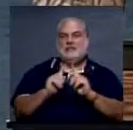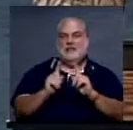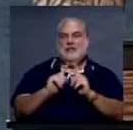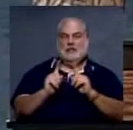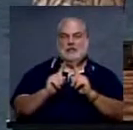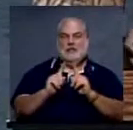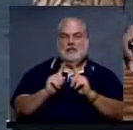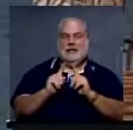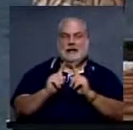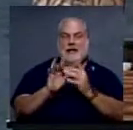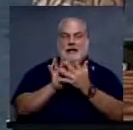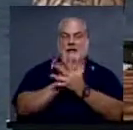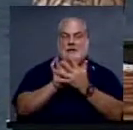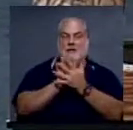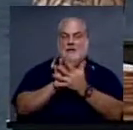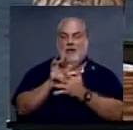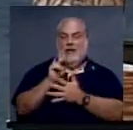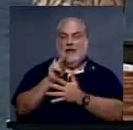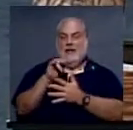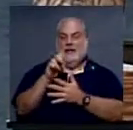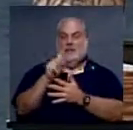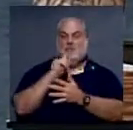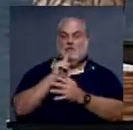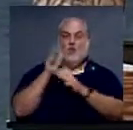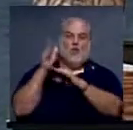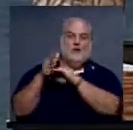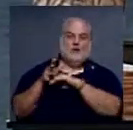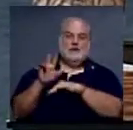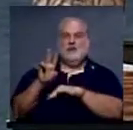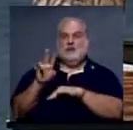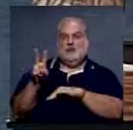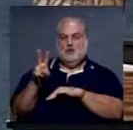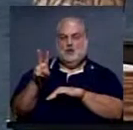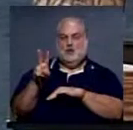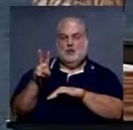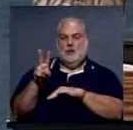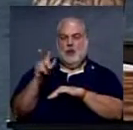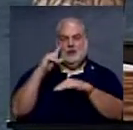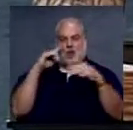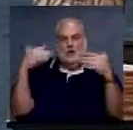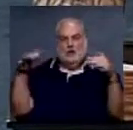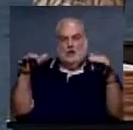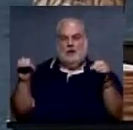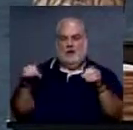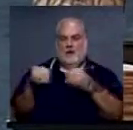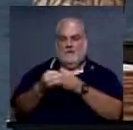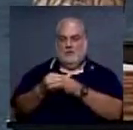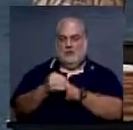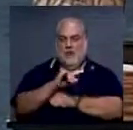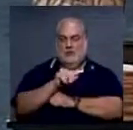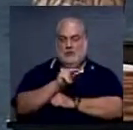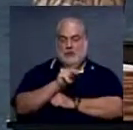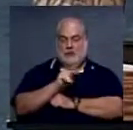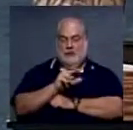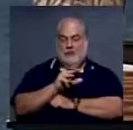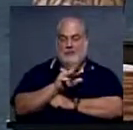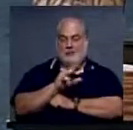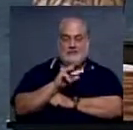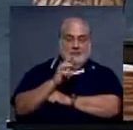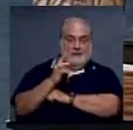the vehicle traffic on Canis Road was over 72 decibels, which is a noisy office. On January the 6th, we